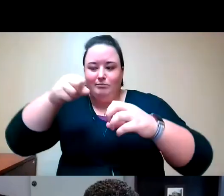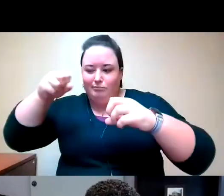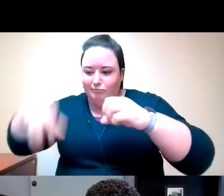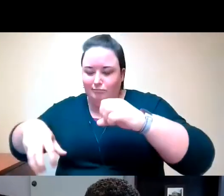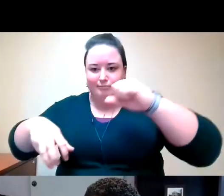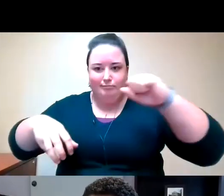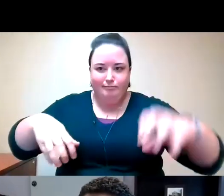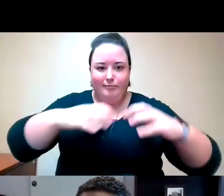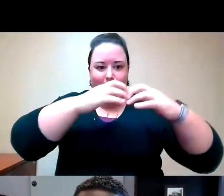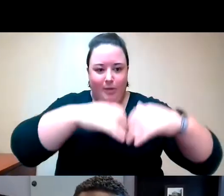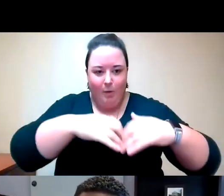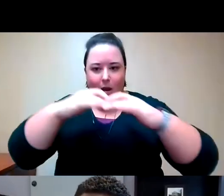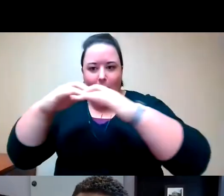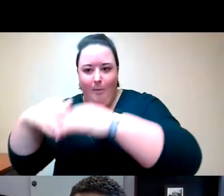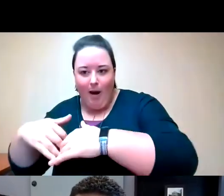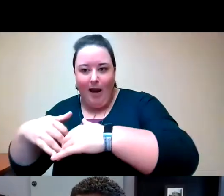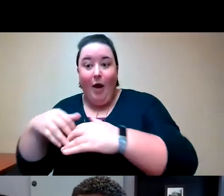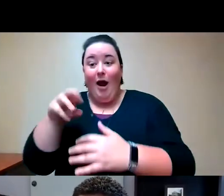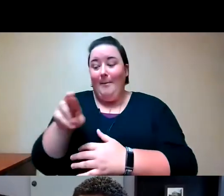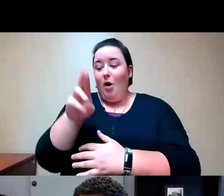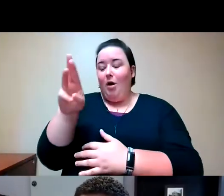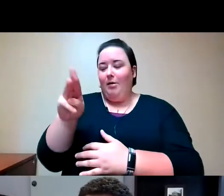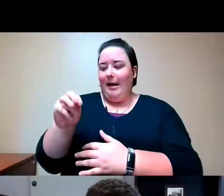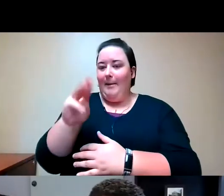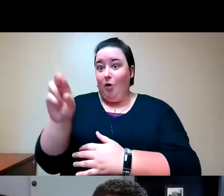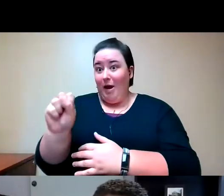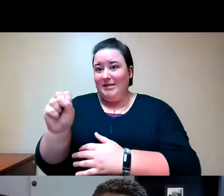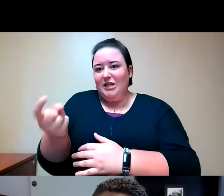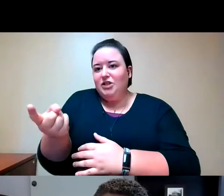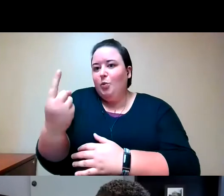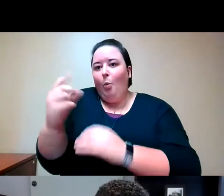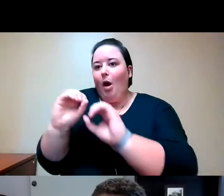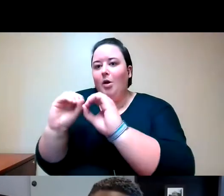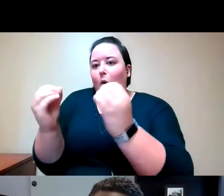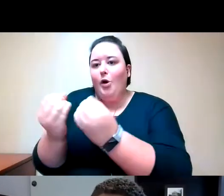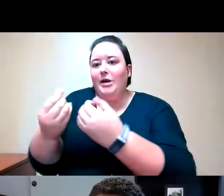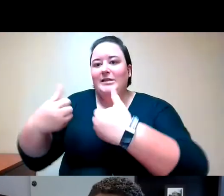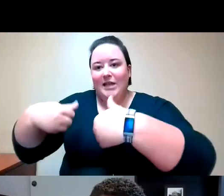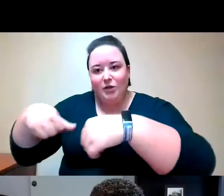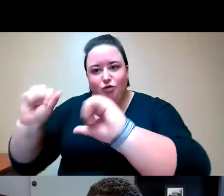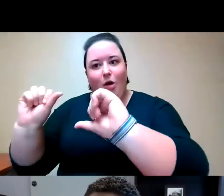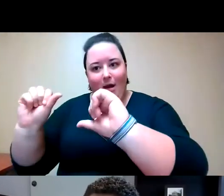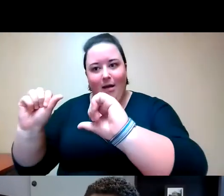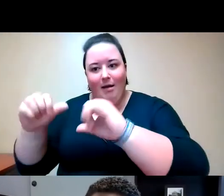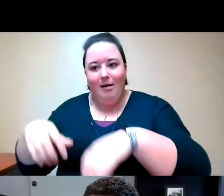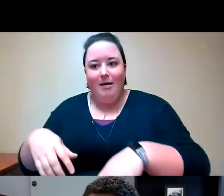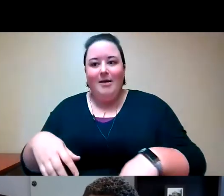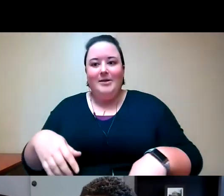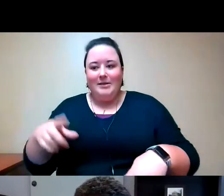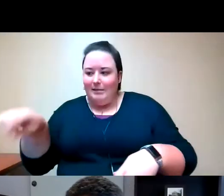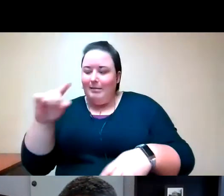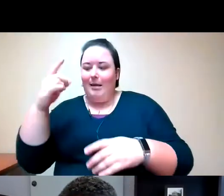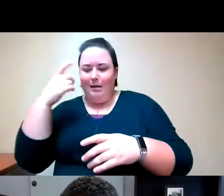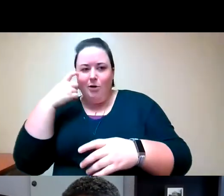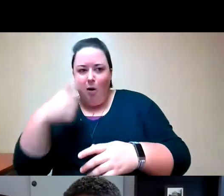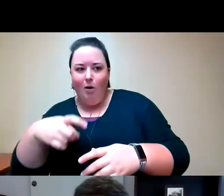is just one entity that is trying to do that. Because by recognizing that individuals have disability-related barriers to them